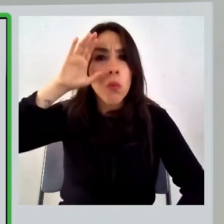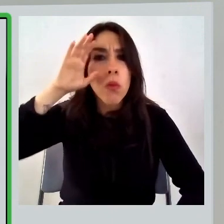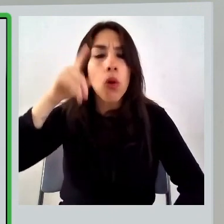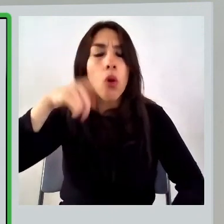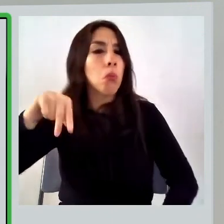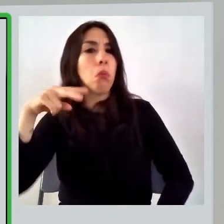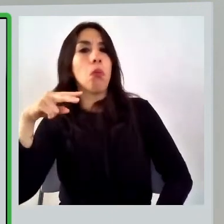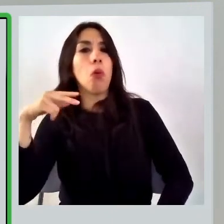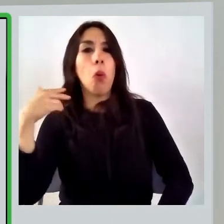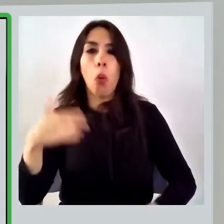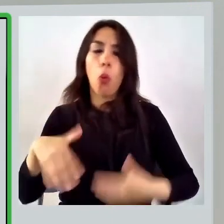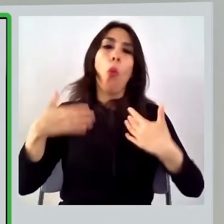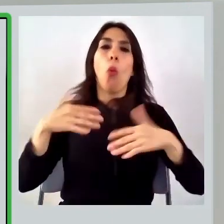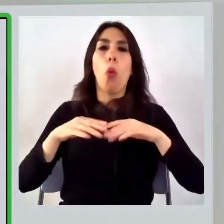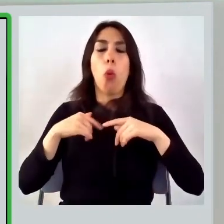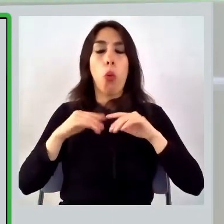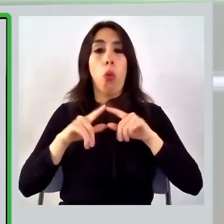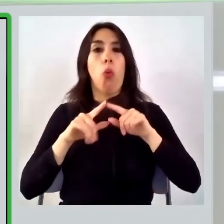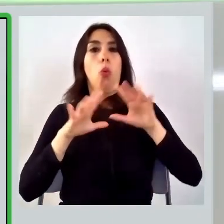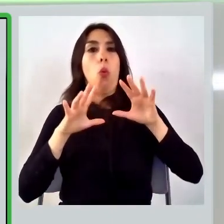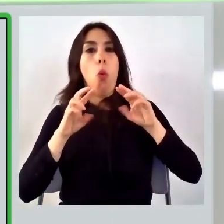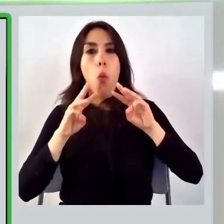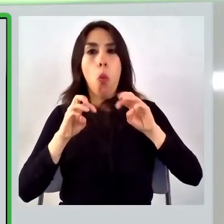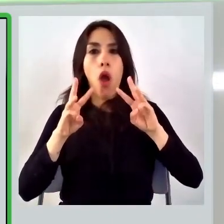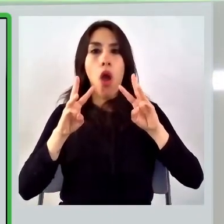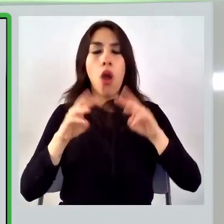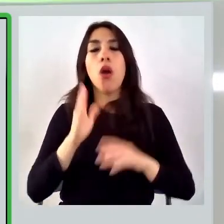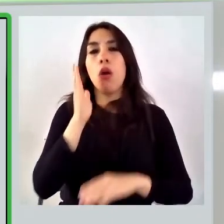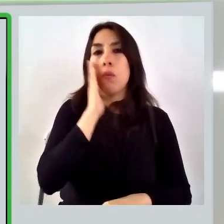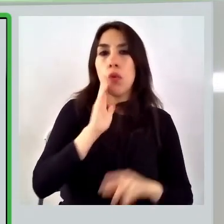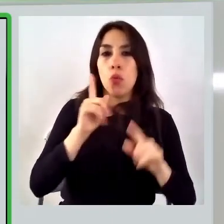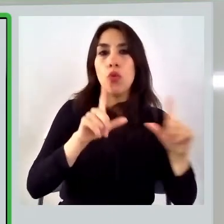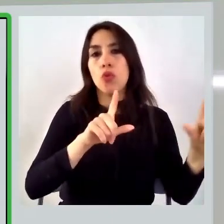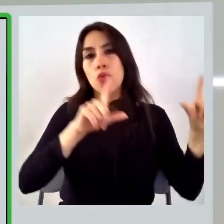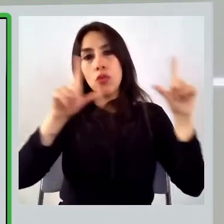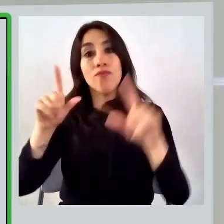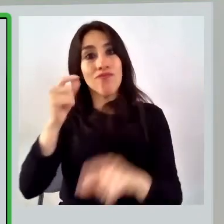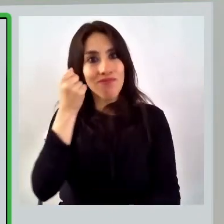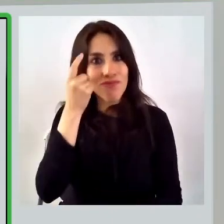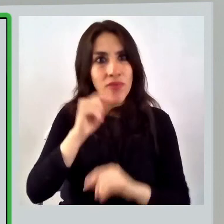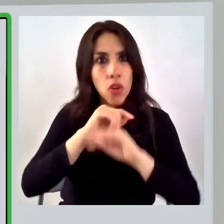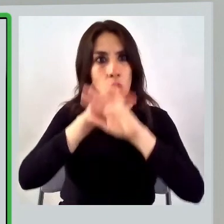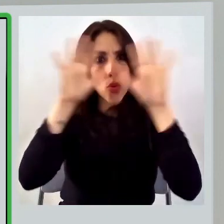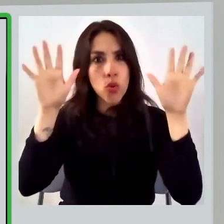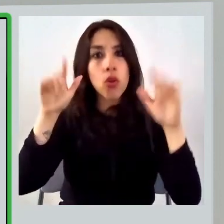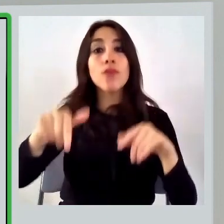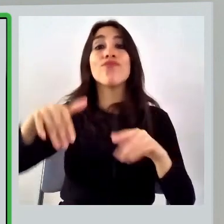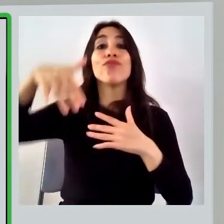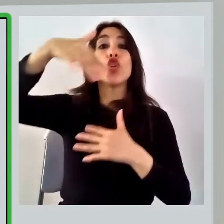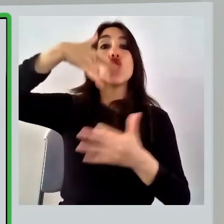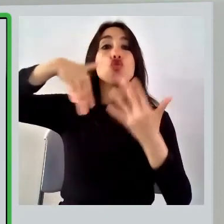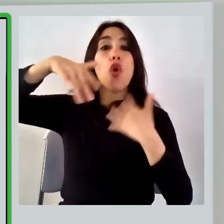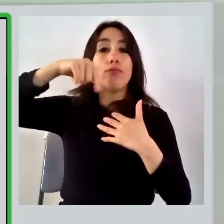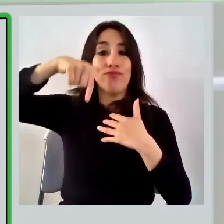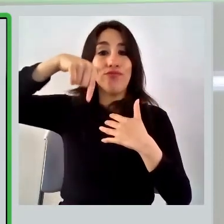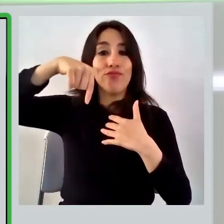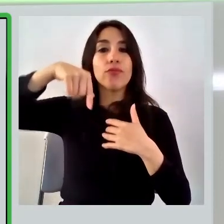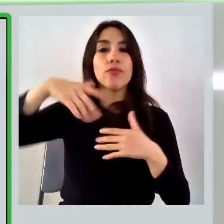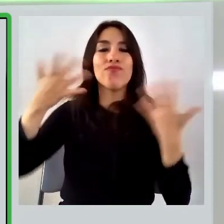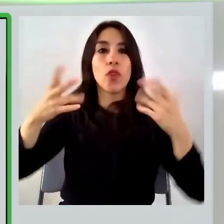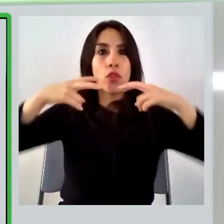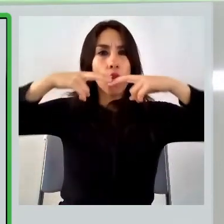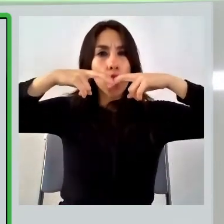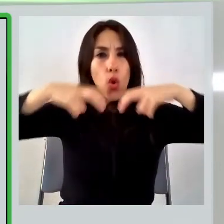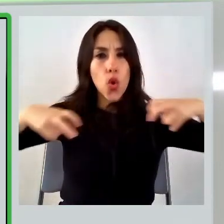So that's the context for what our survey tells us about the situation in the workplace, what executives perceive, what